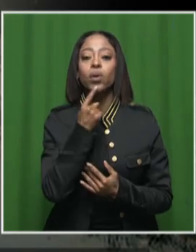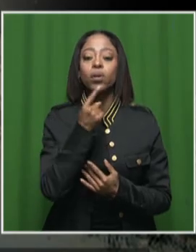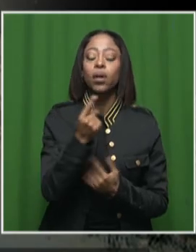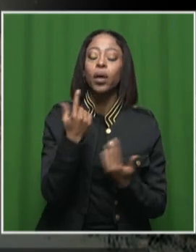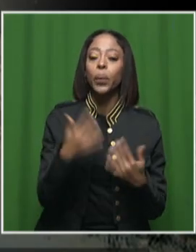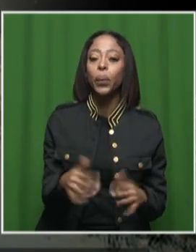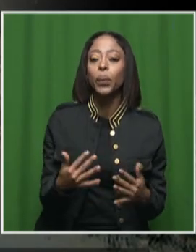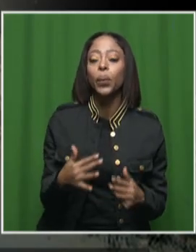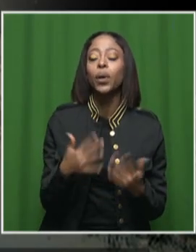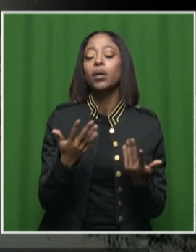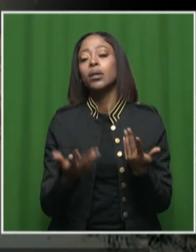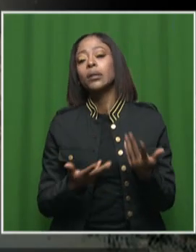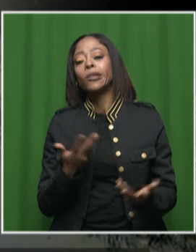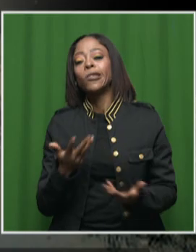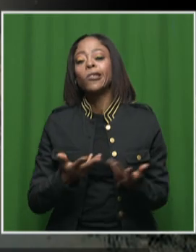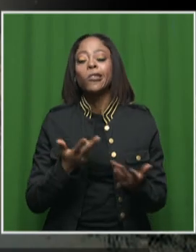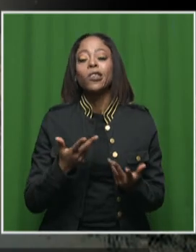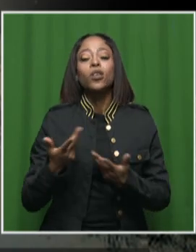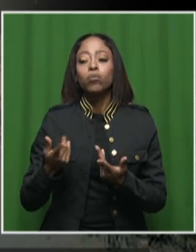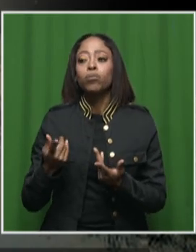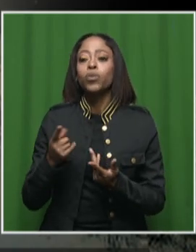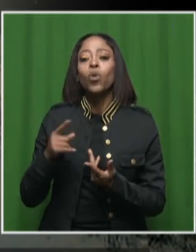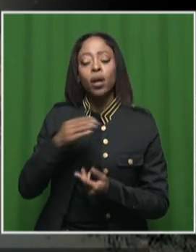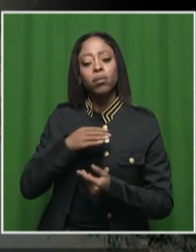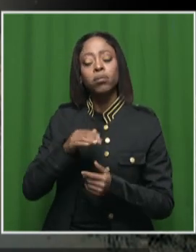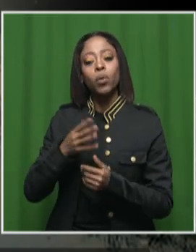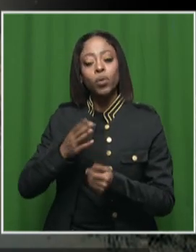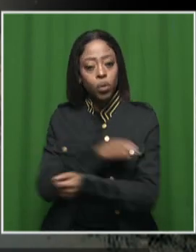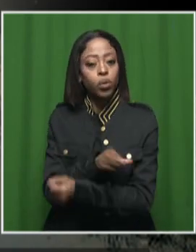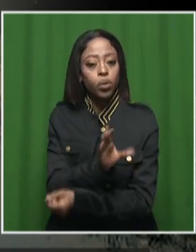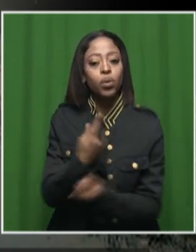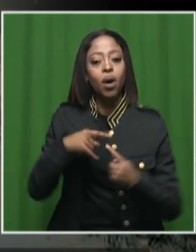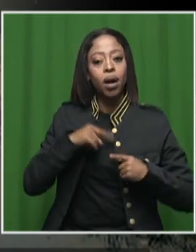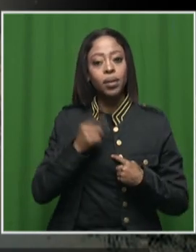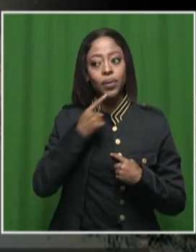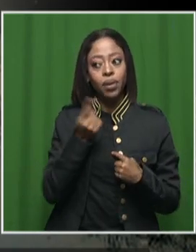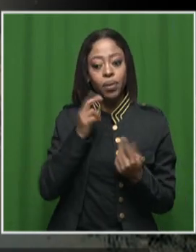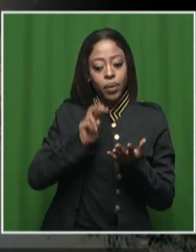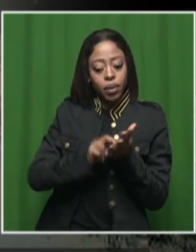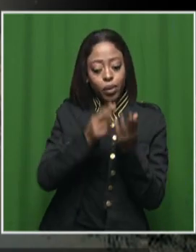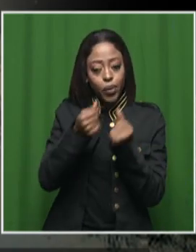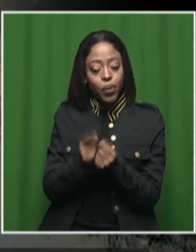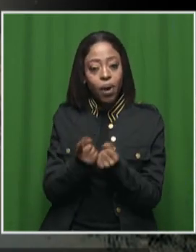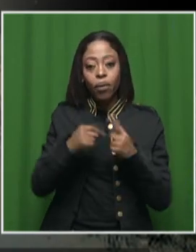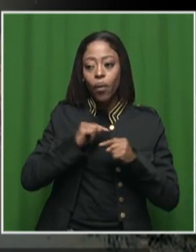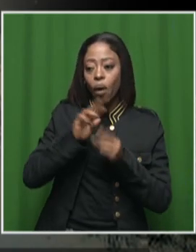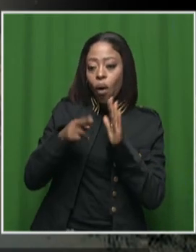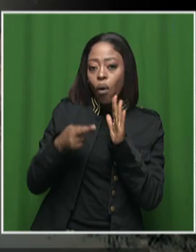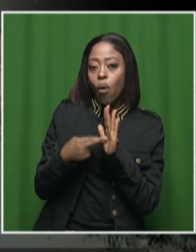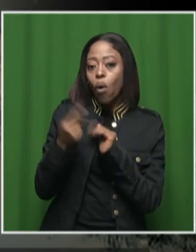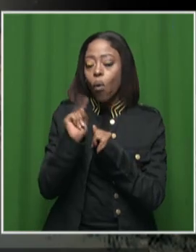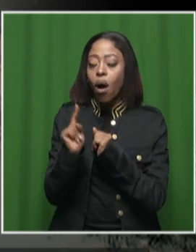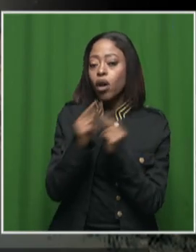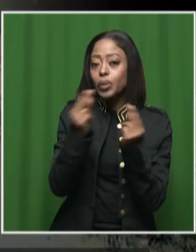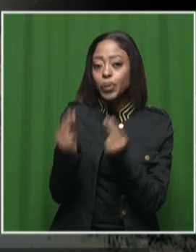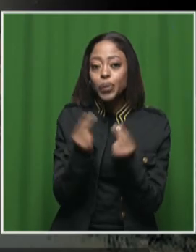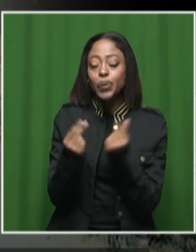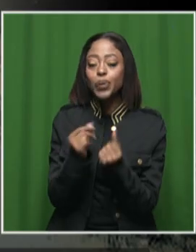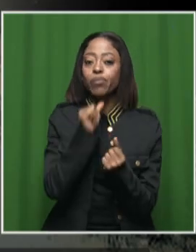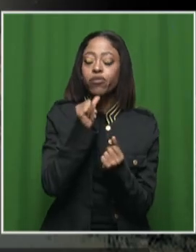being charged with our own mandate as to what can we do, what role can we play in our